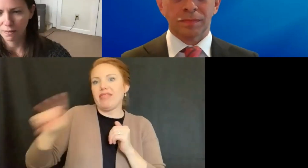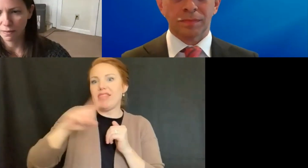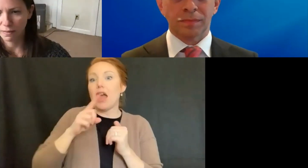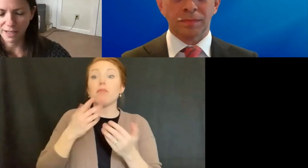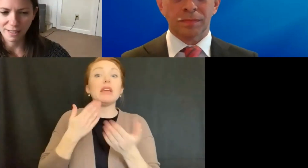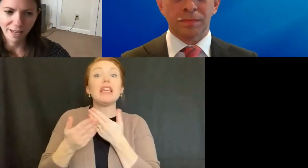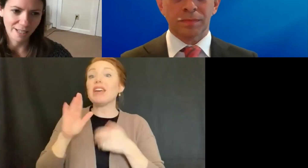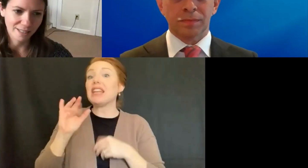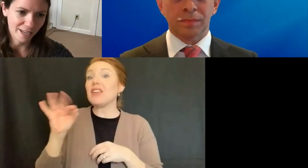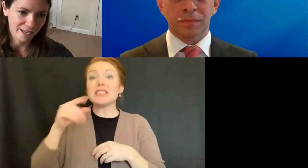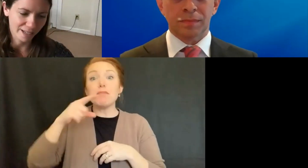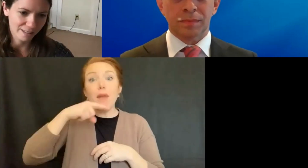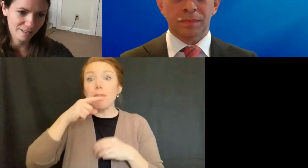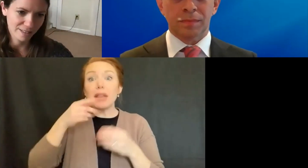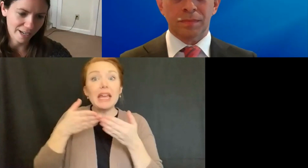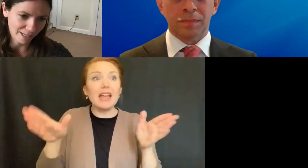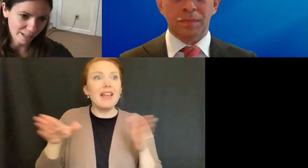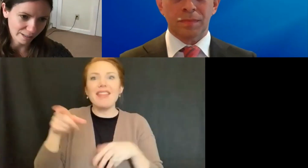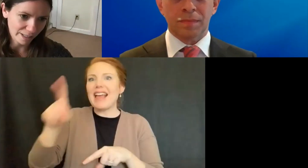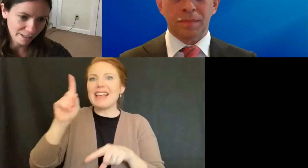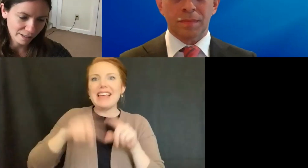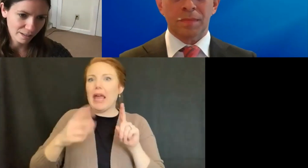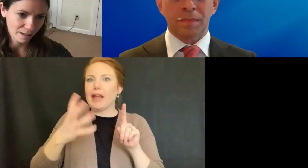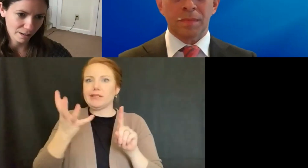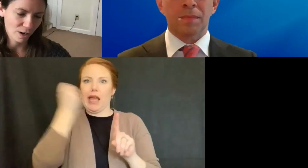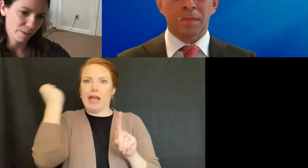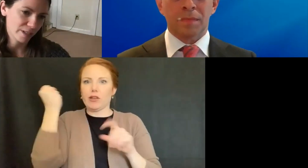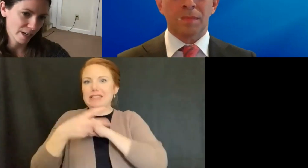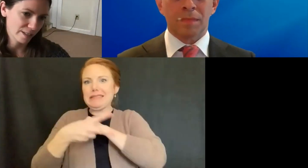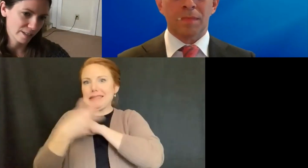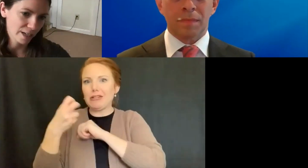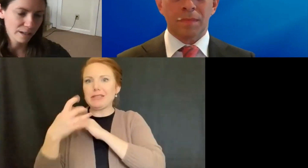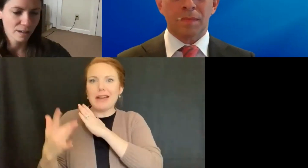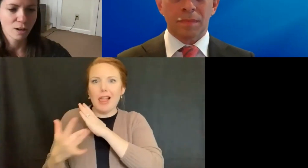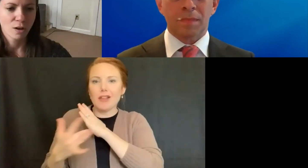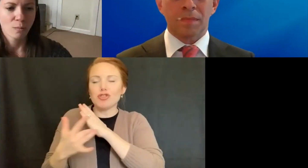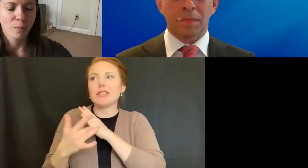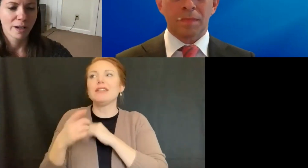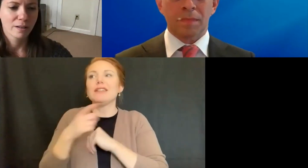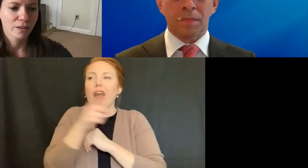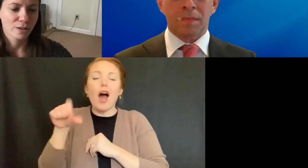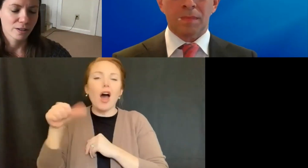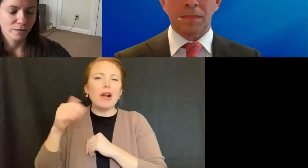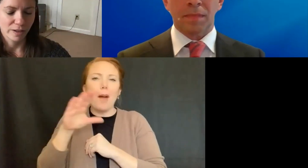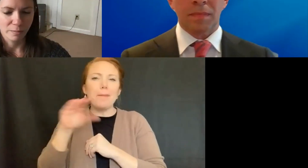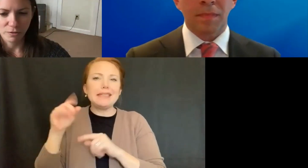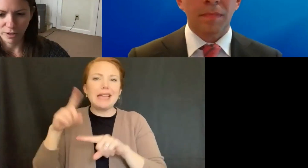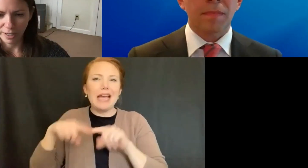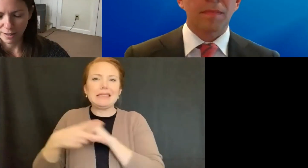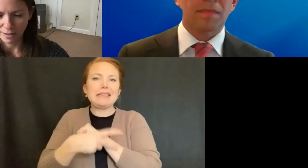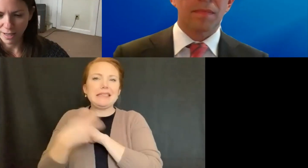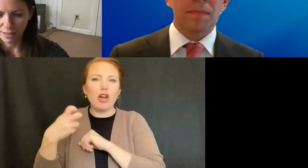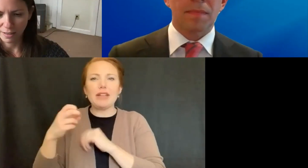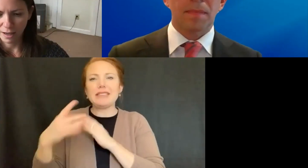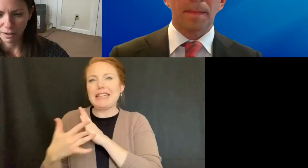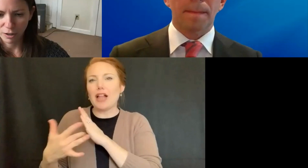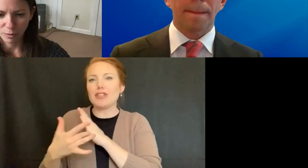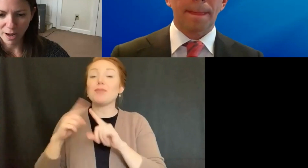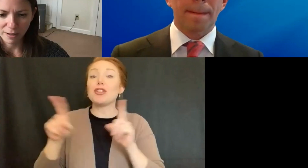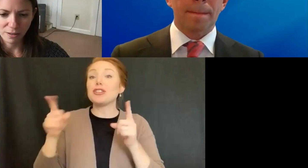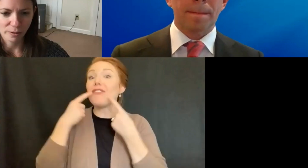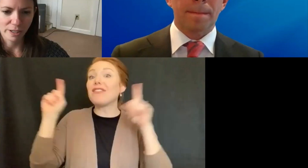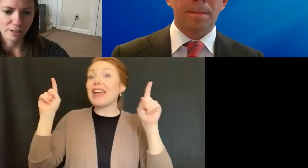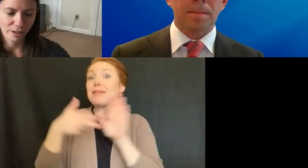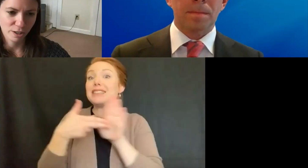public, they can't take it technically. Other companies can't take it. But there's a famous phrase that says